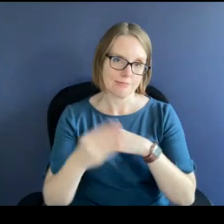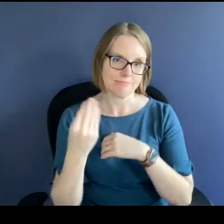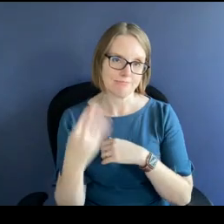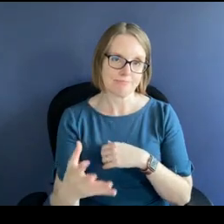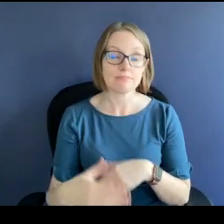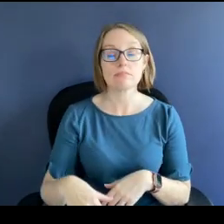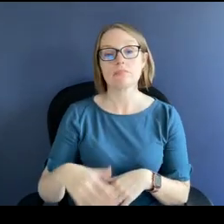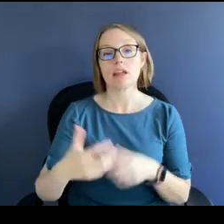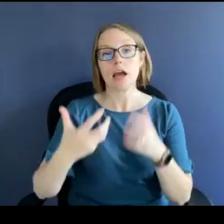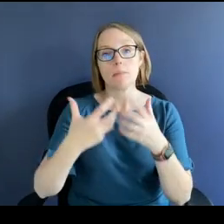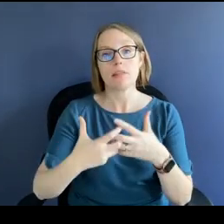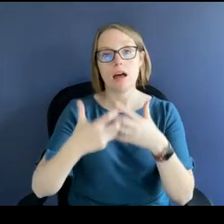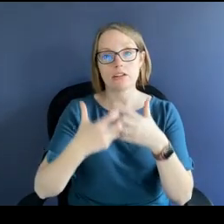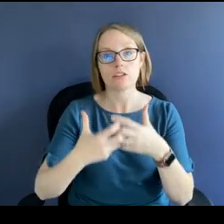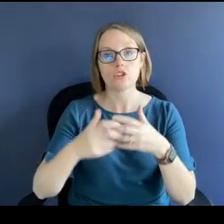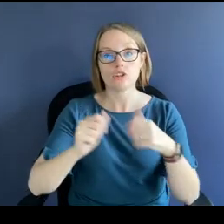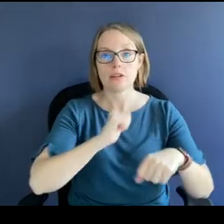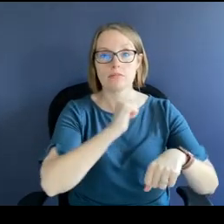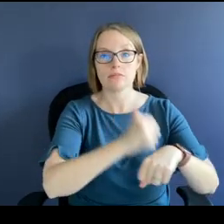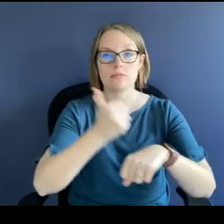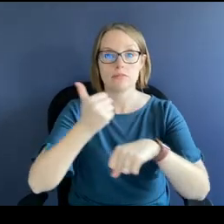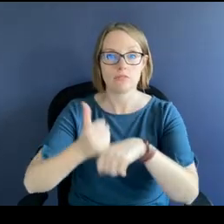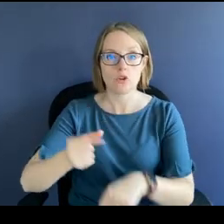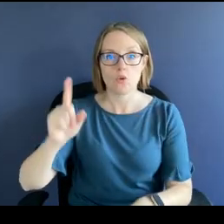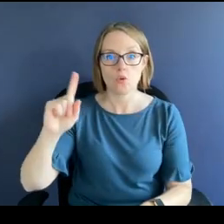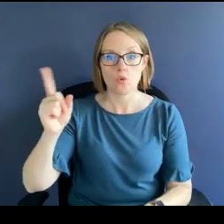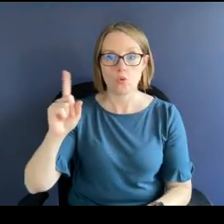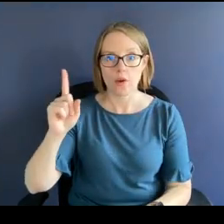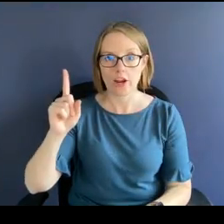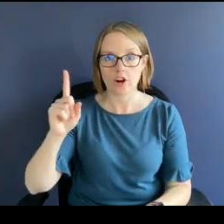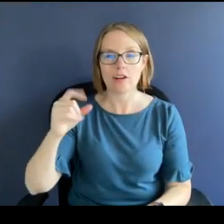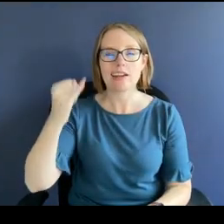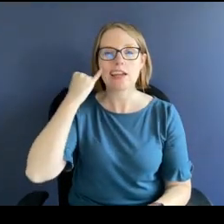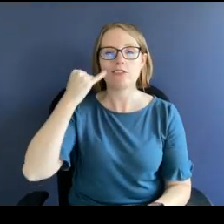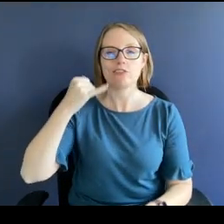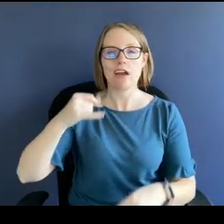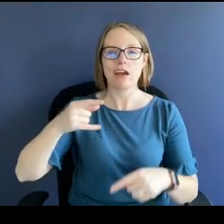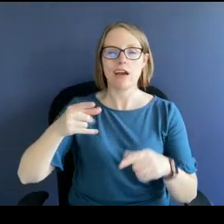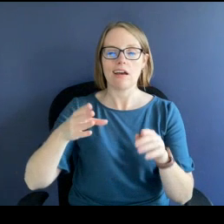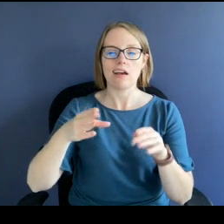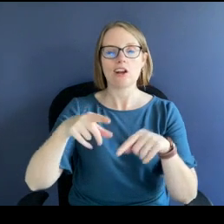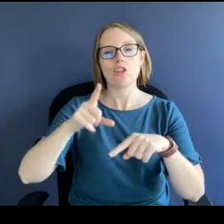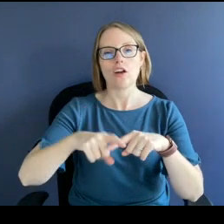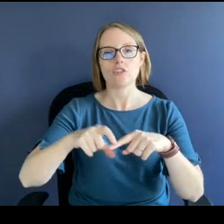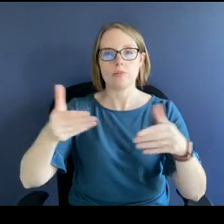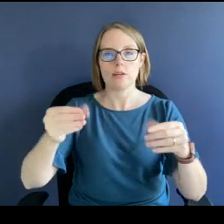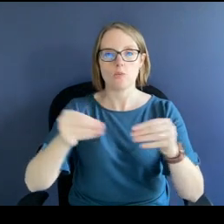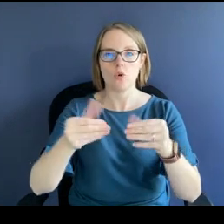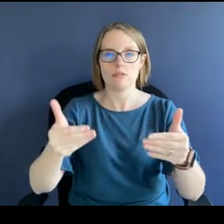be positioned close to the front of a closet if possible.